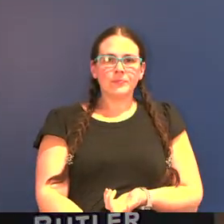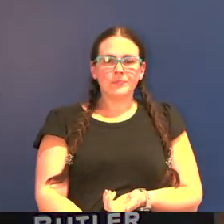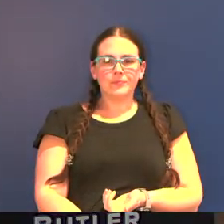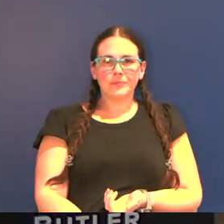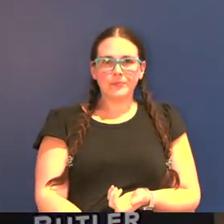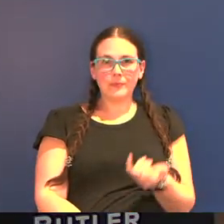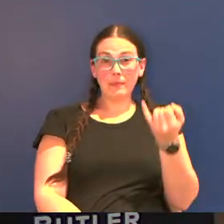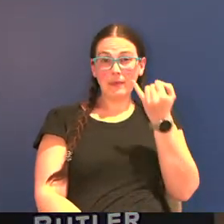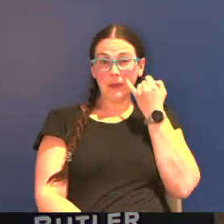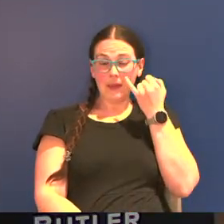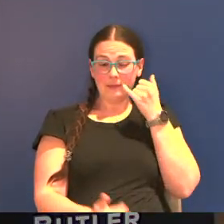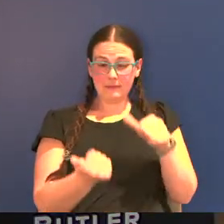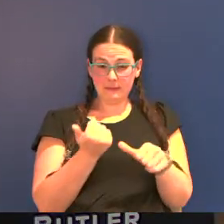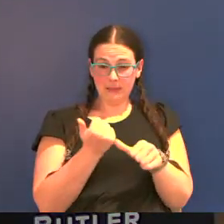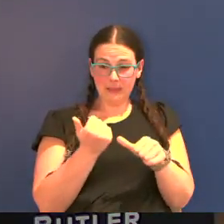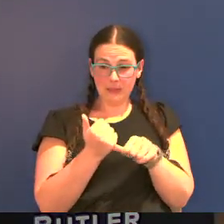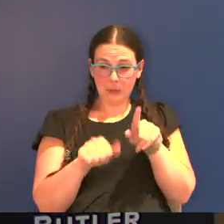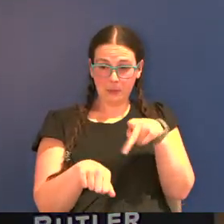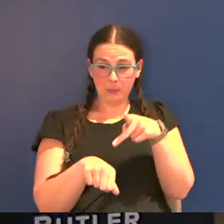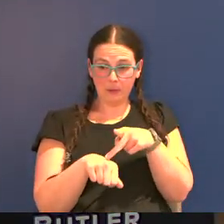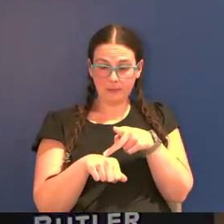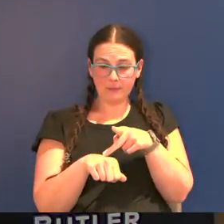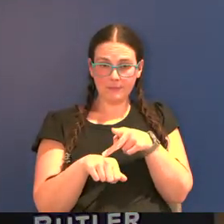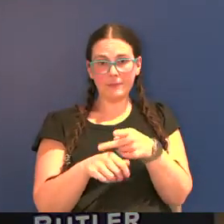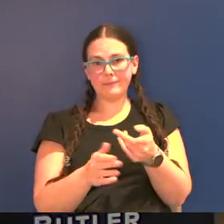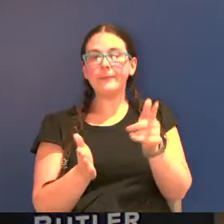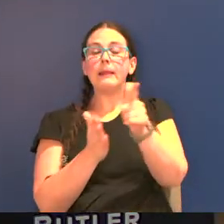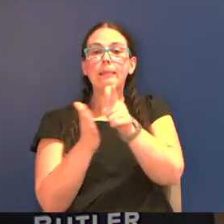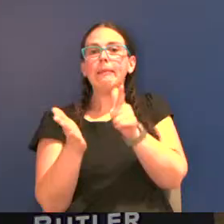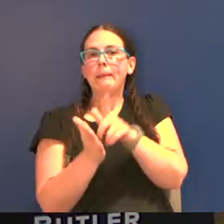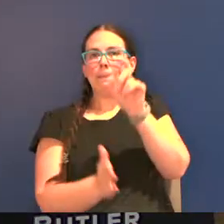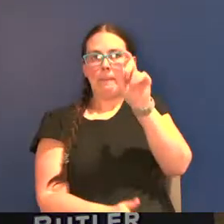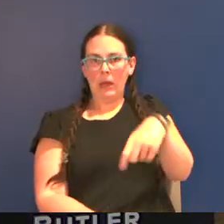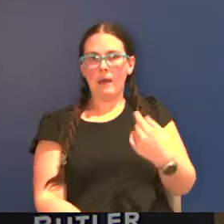if these assistant principals are being, legally, they have to be in every